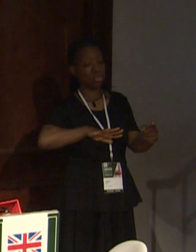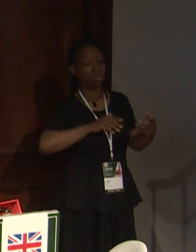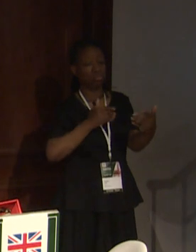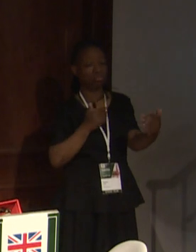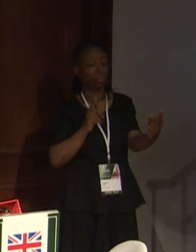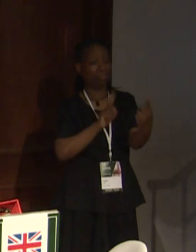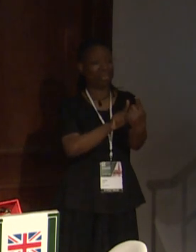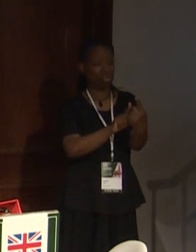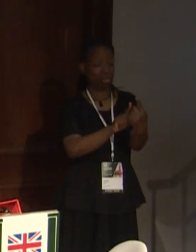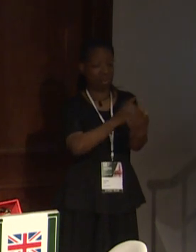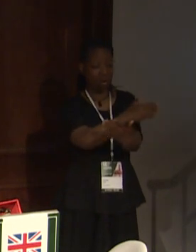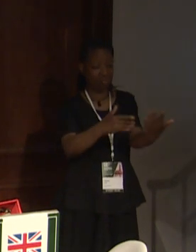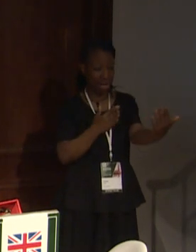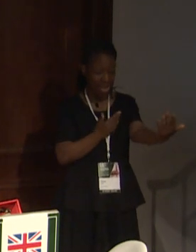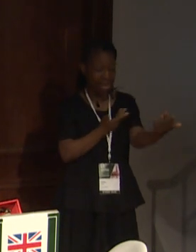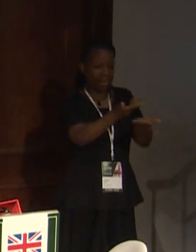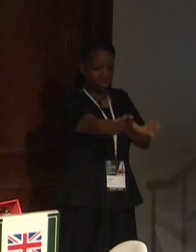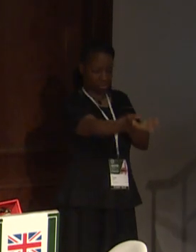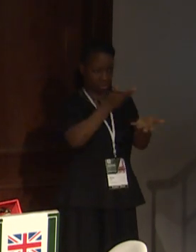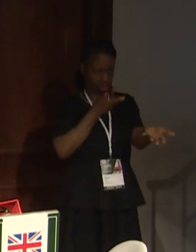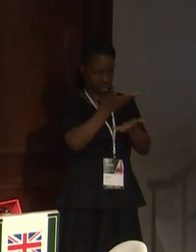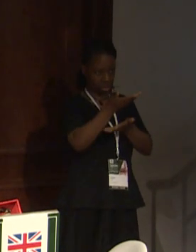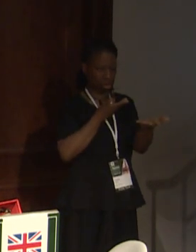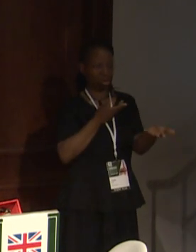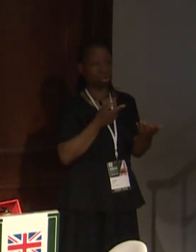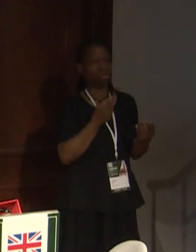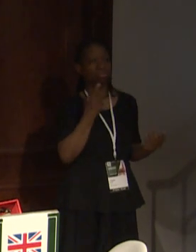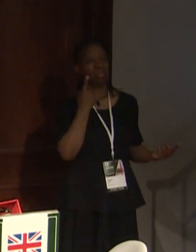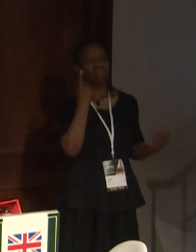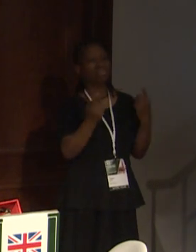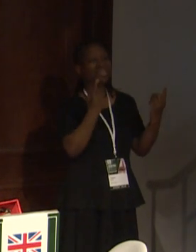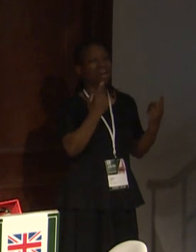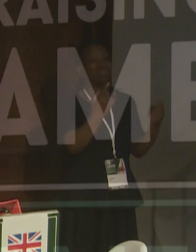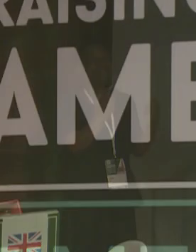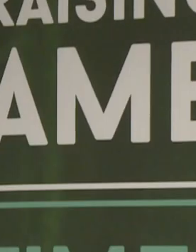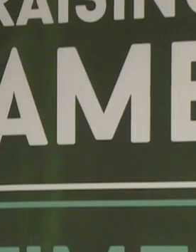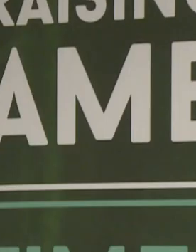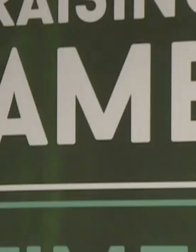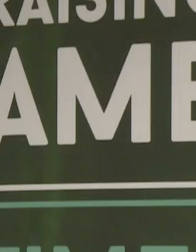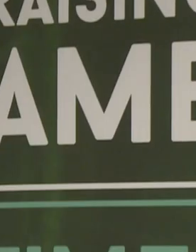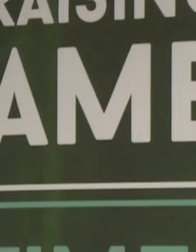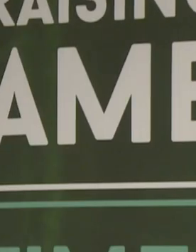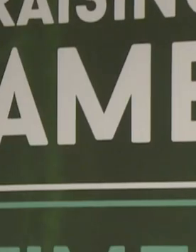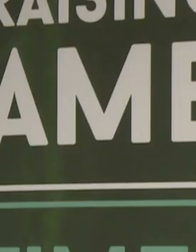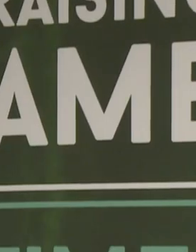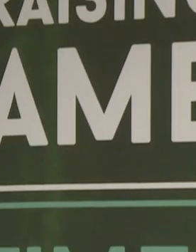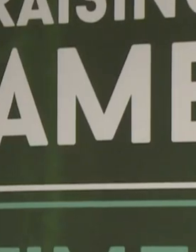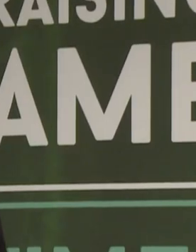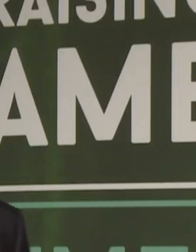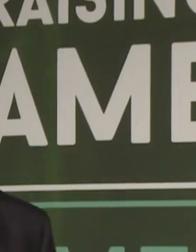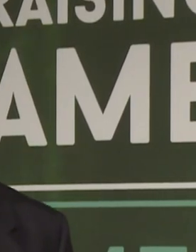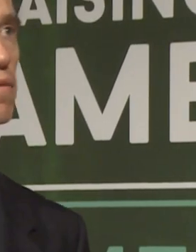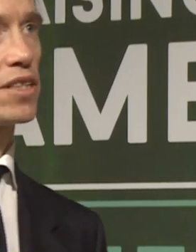in those countries themselves have deep pride in their own environment, have deep pride in the ways in which they have